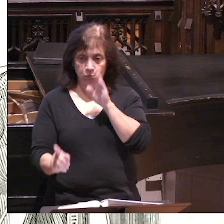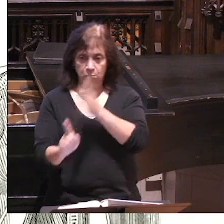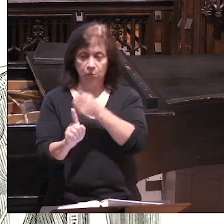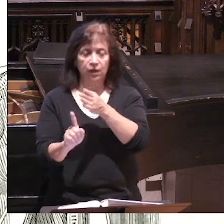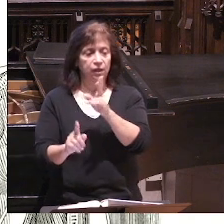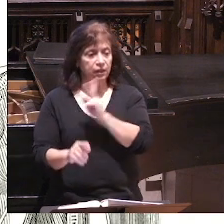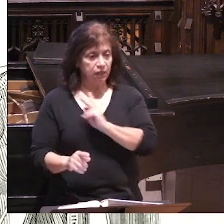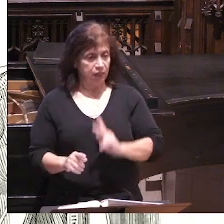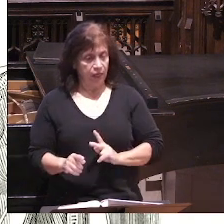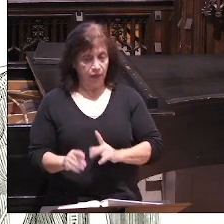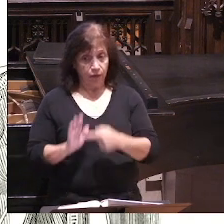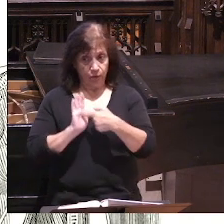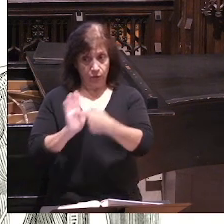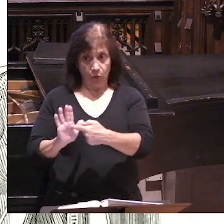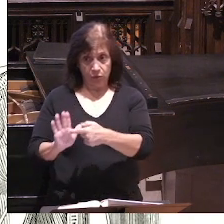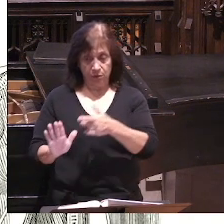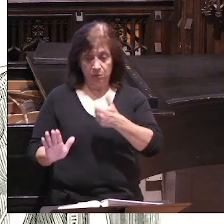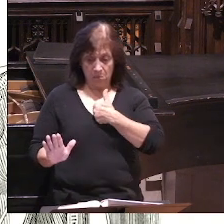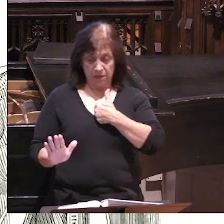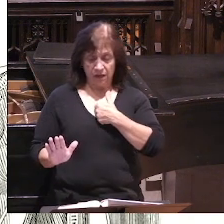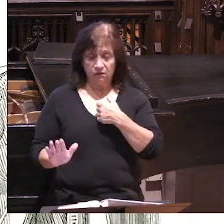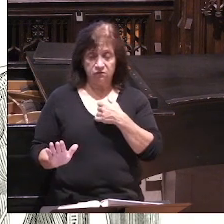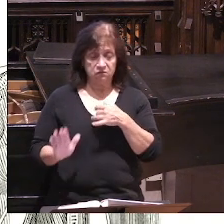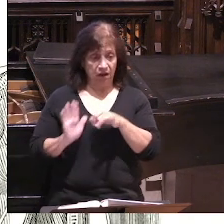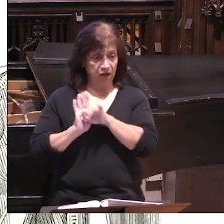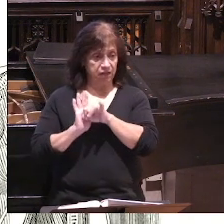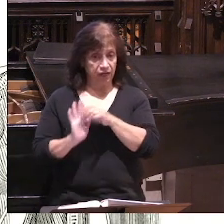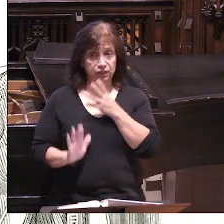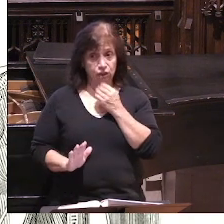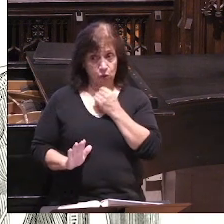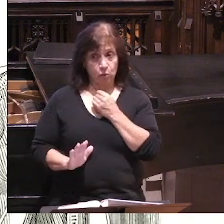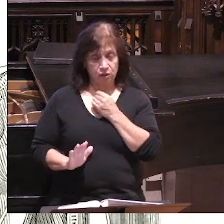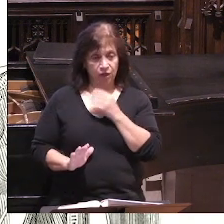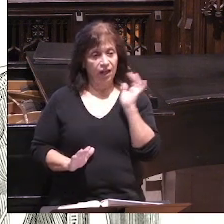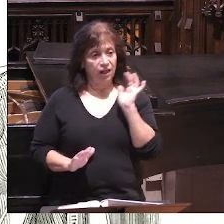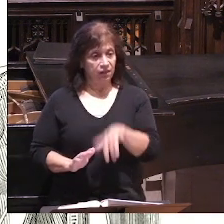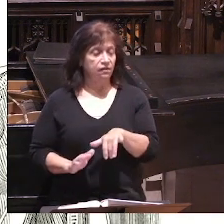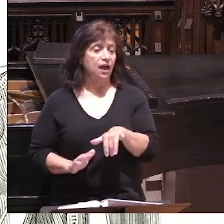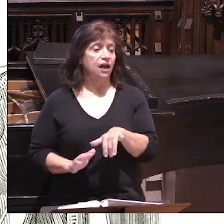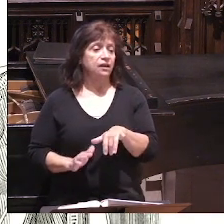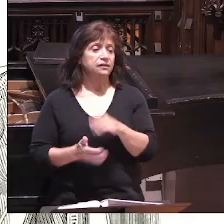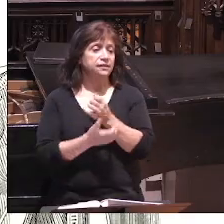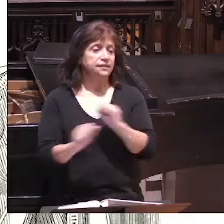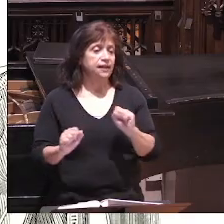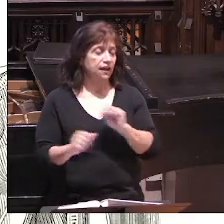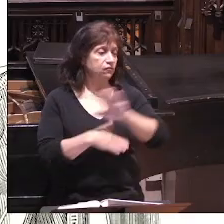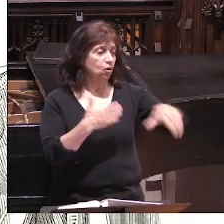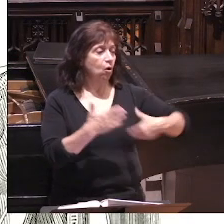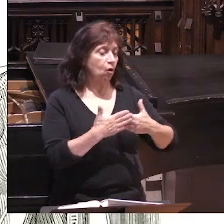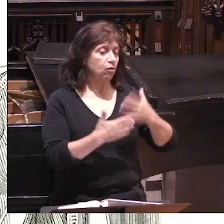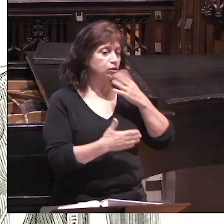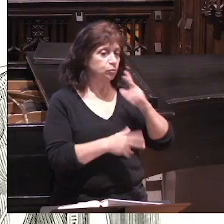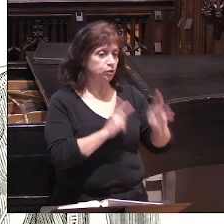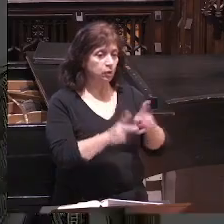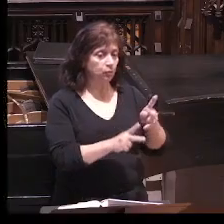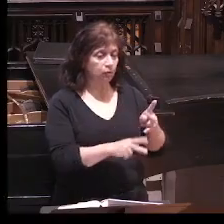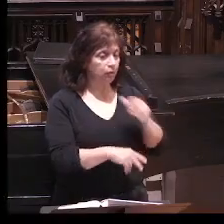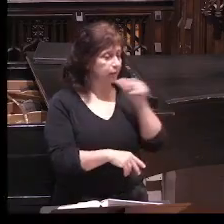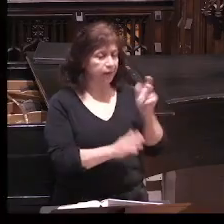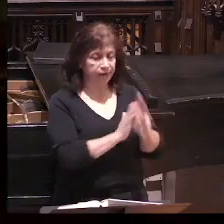to the king, revealing her true identity, which in turn saves all of the Jews from being